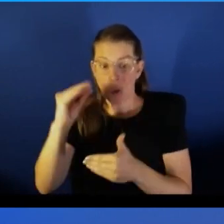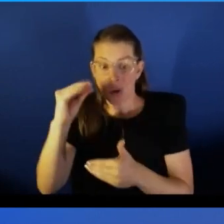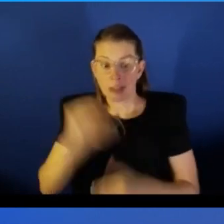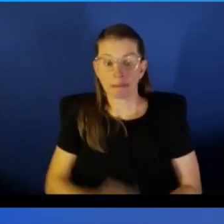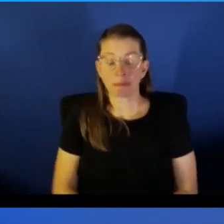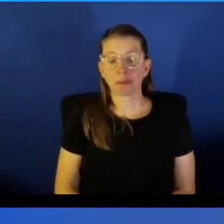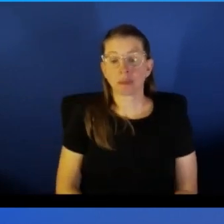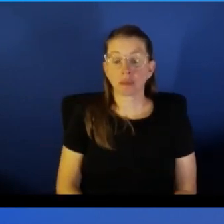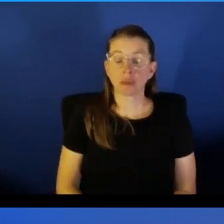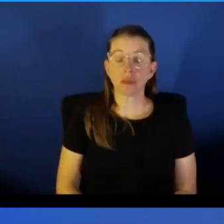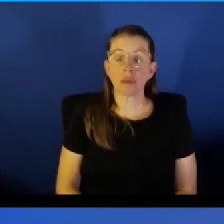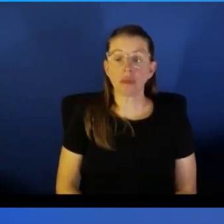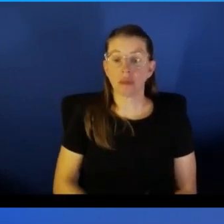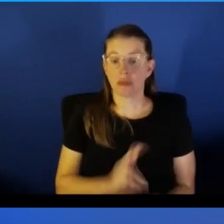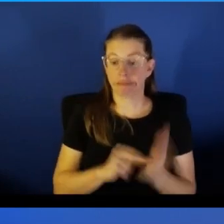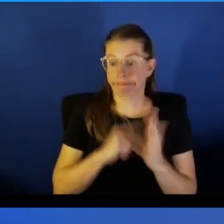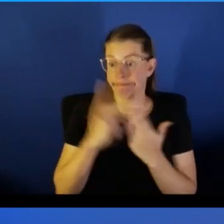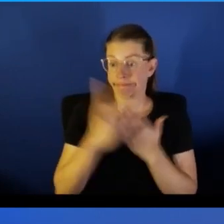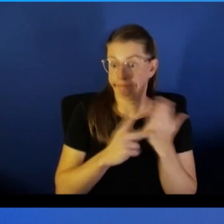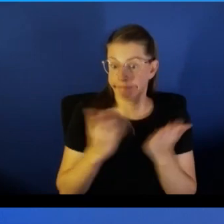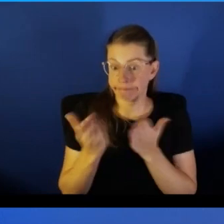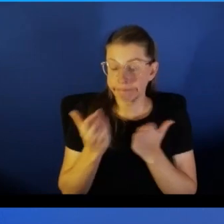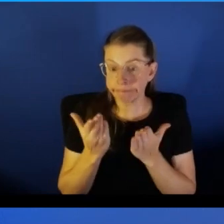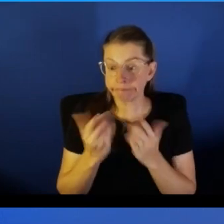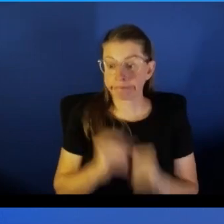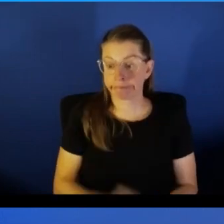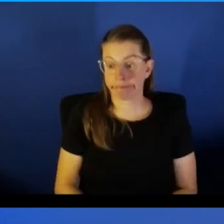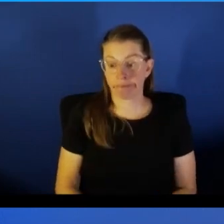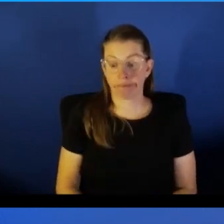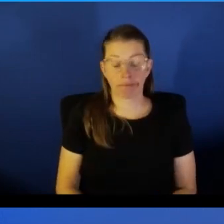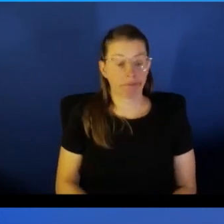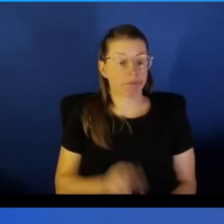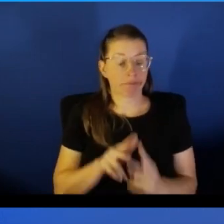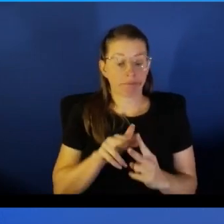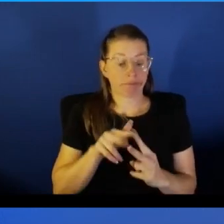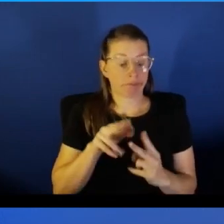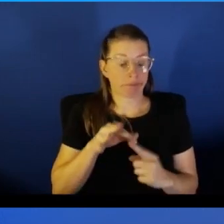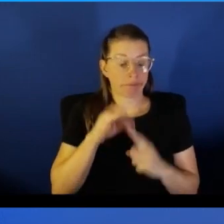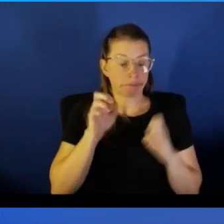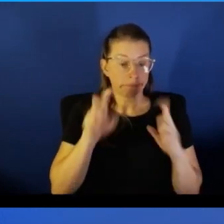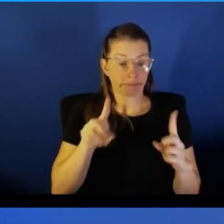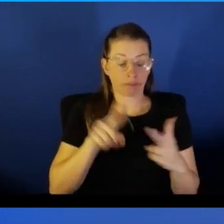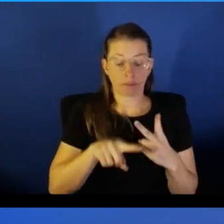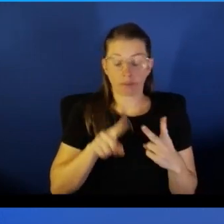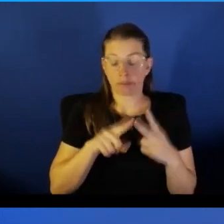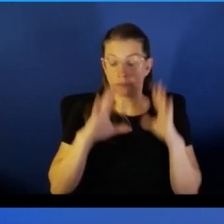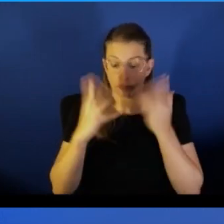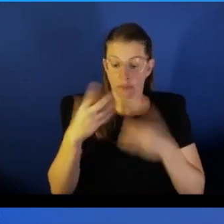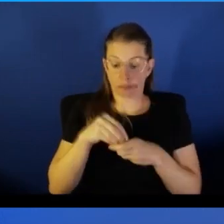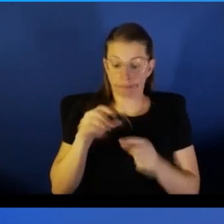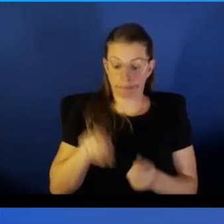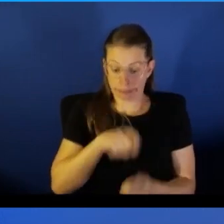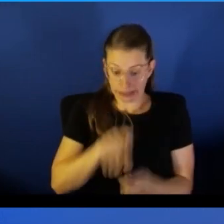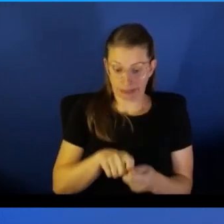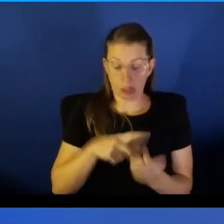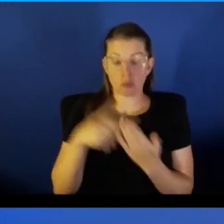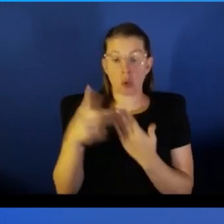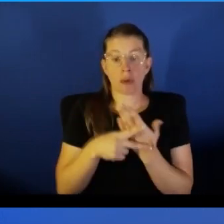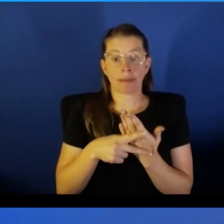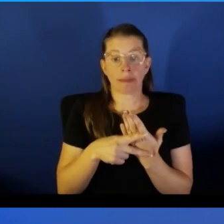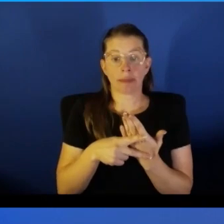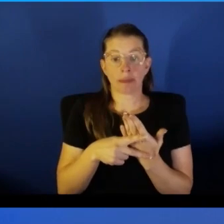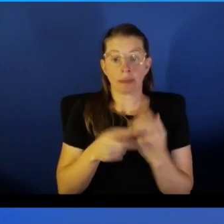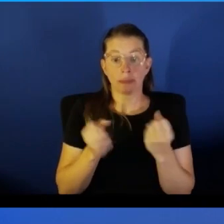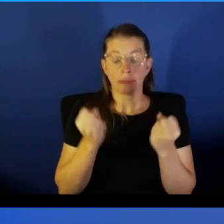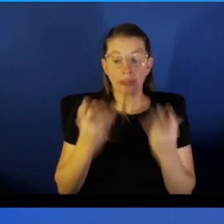means programs, services, whether it's in special education or autism-specific programs, have many more males